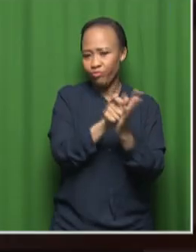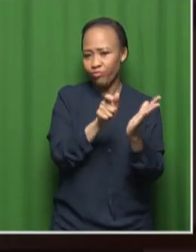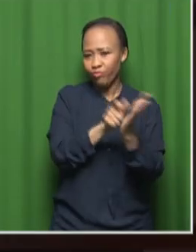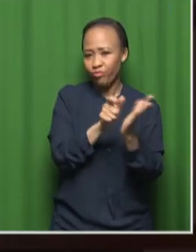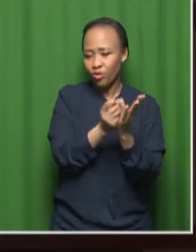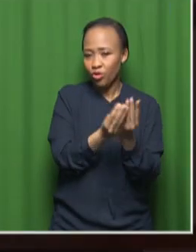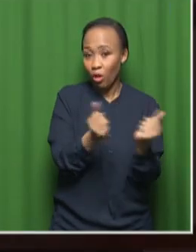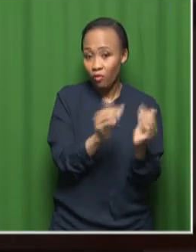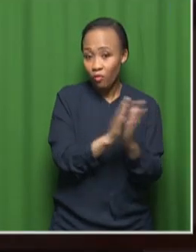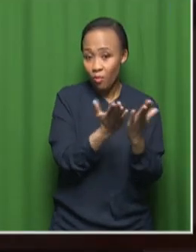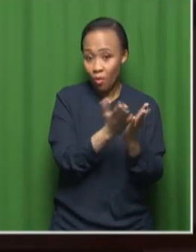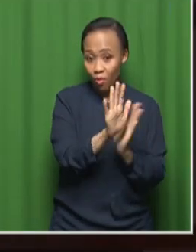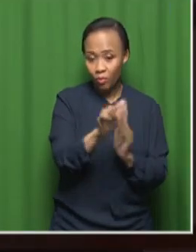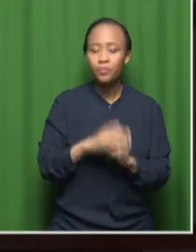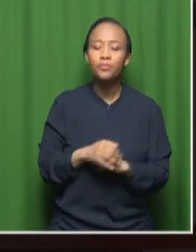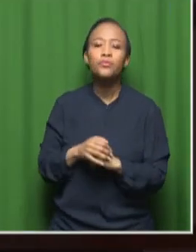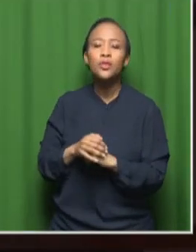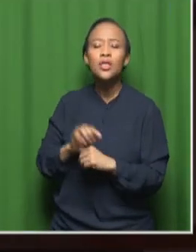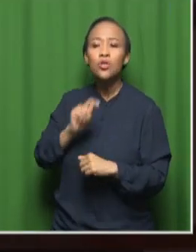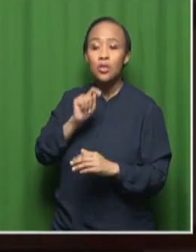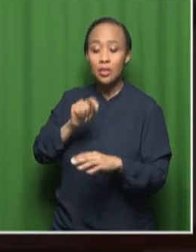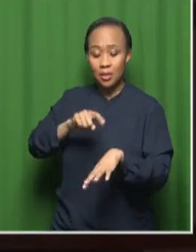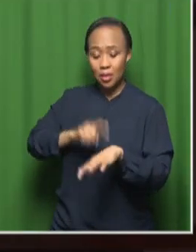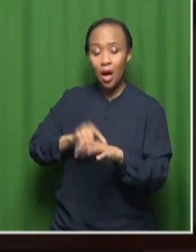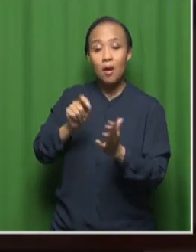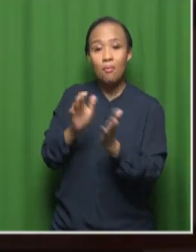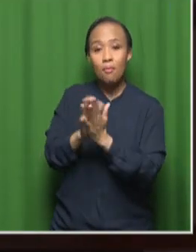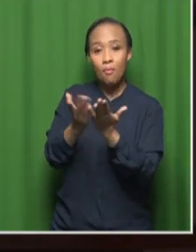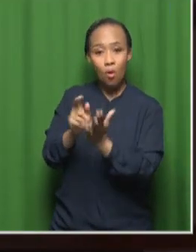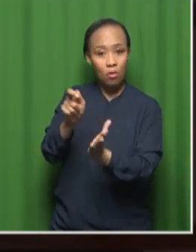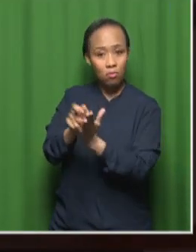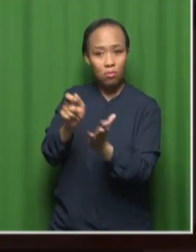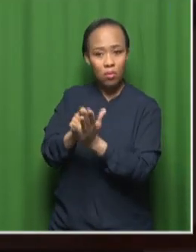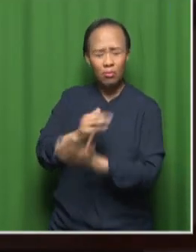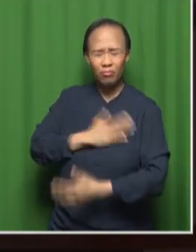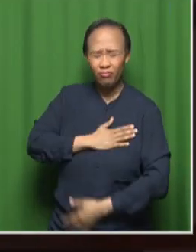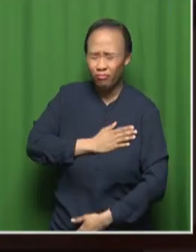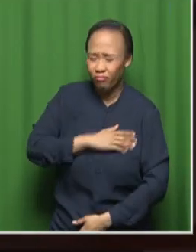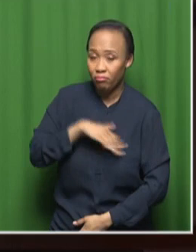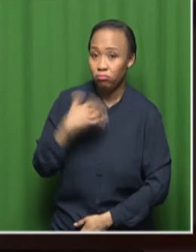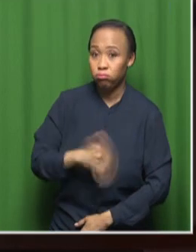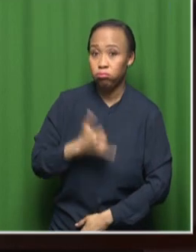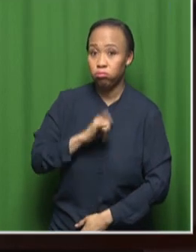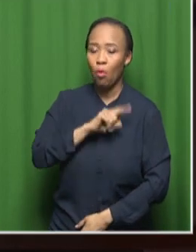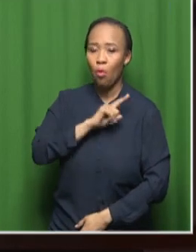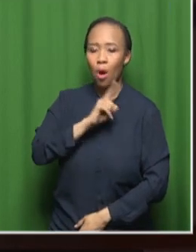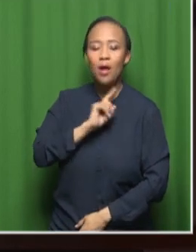what happened to my sister. Yeah. But because of what happened to my sister, I realized that my sister is not the